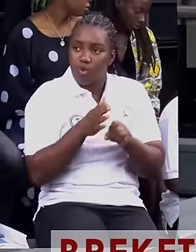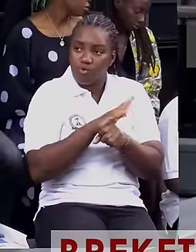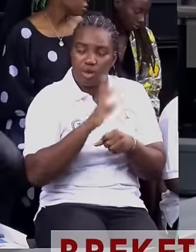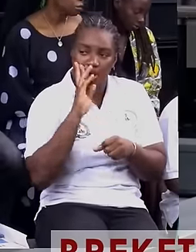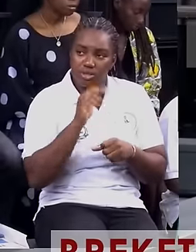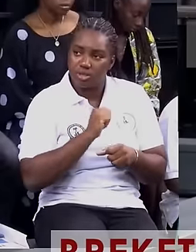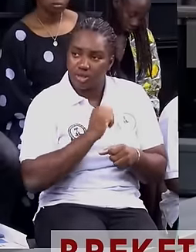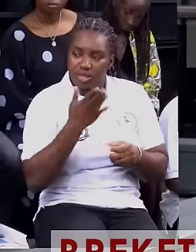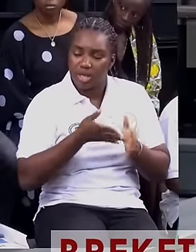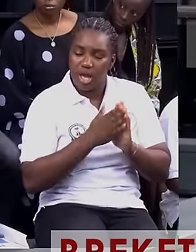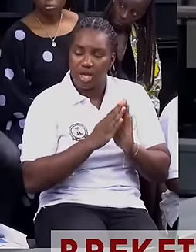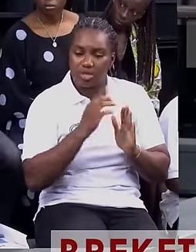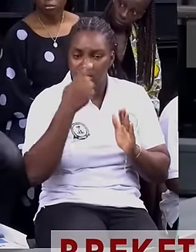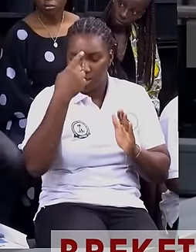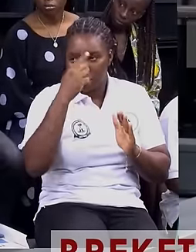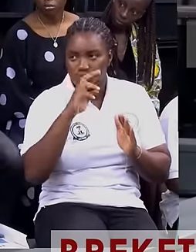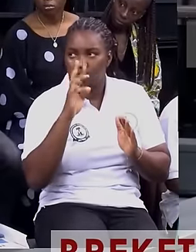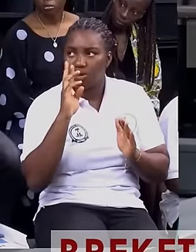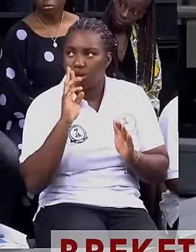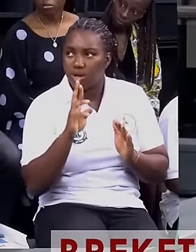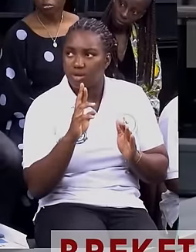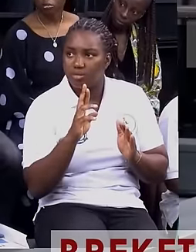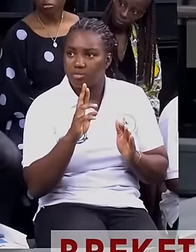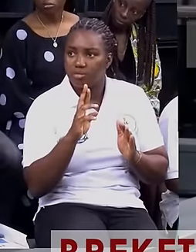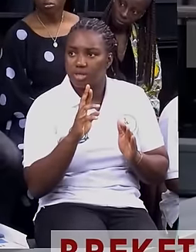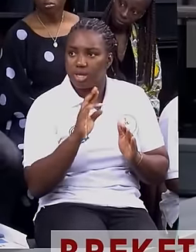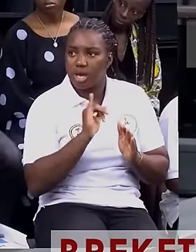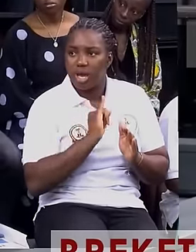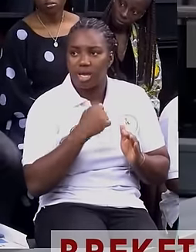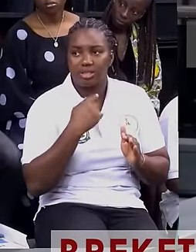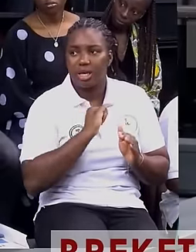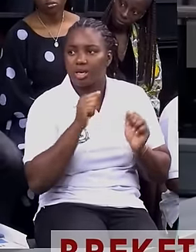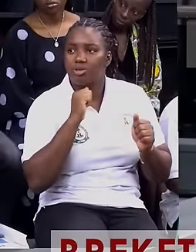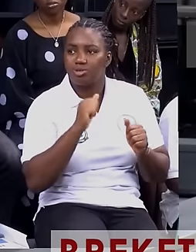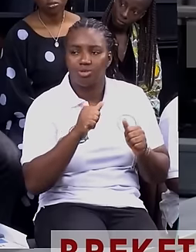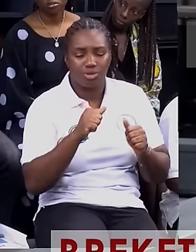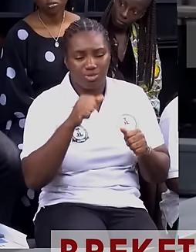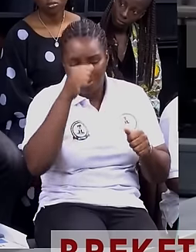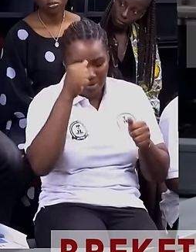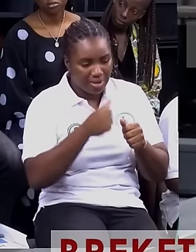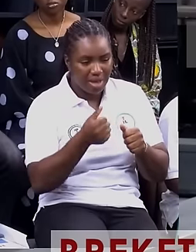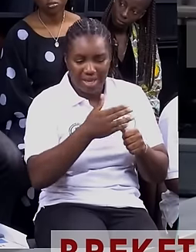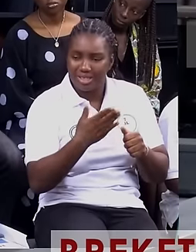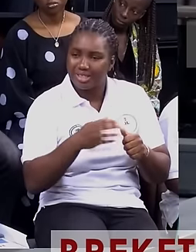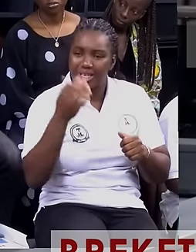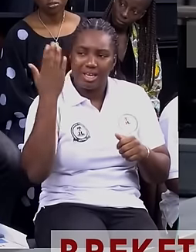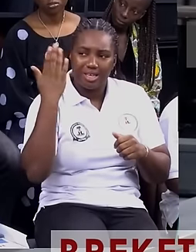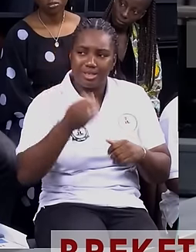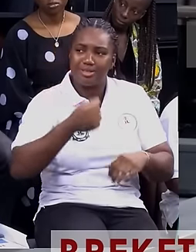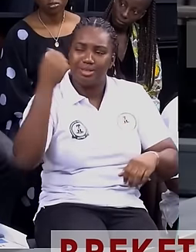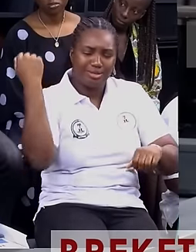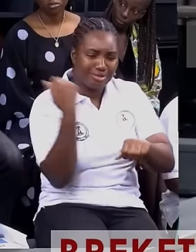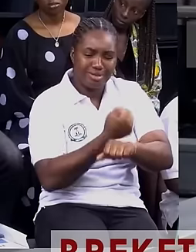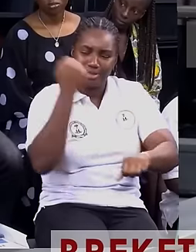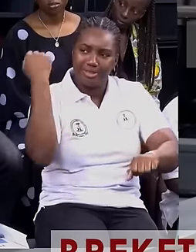They were asking me for my. I said I can't remember anything because they hit me very. I couldn't remember. They were hitting you in